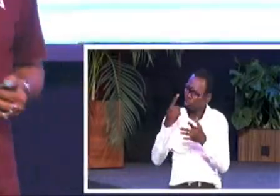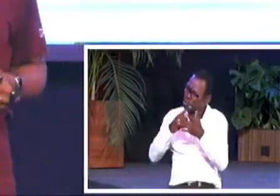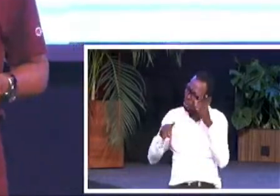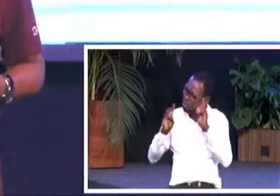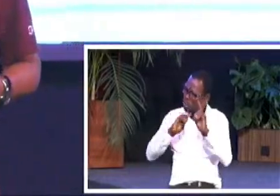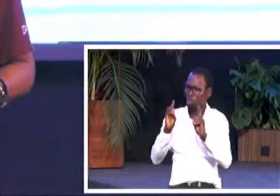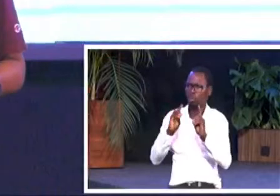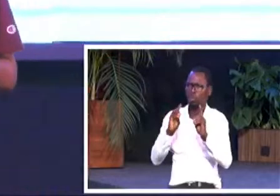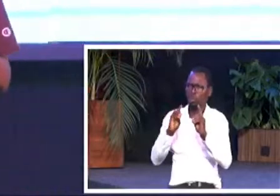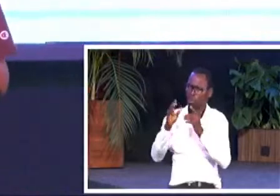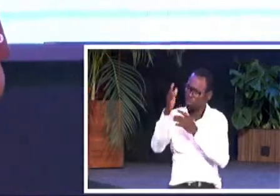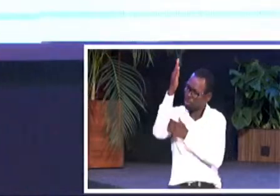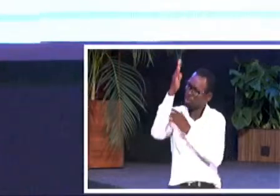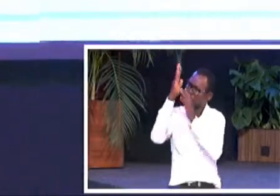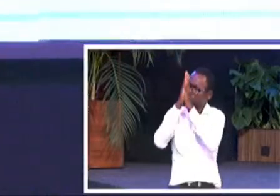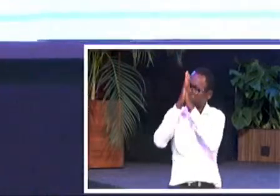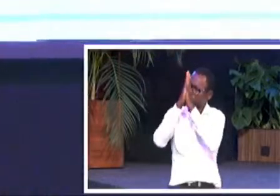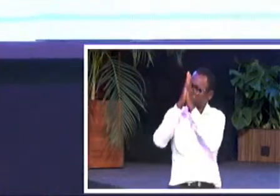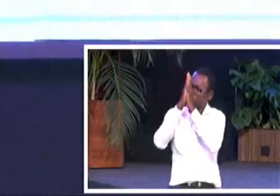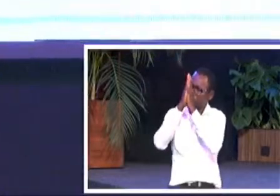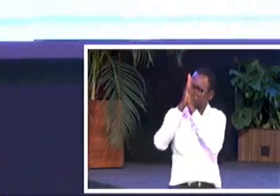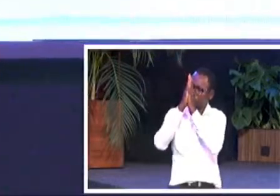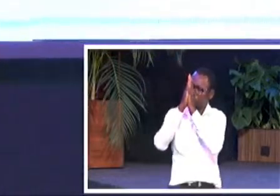do? I prayed.